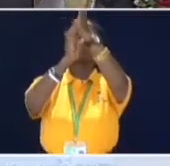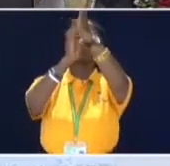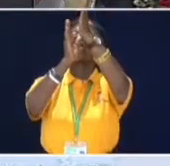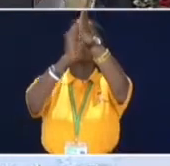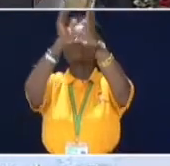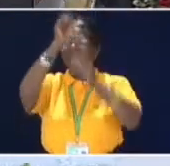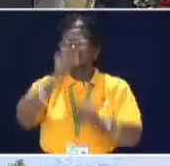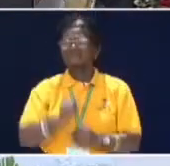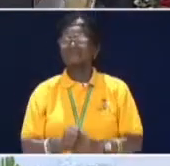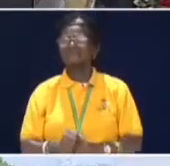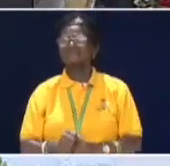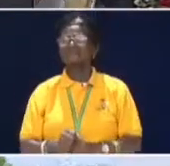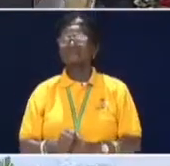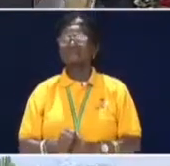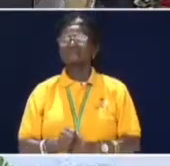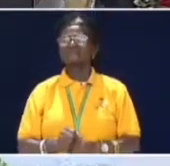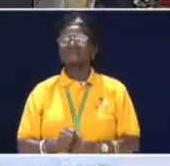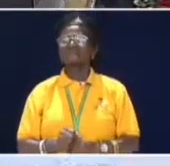praise. So